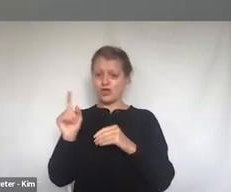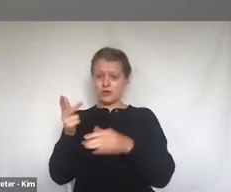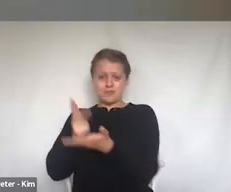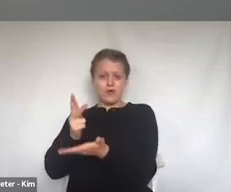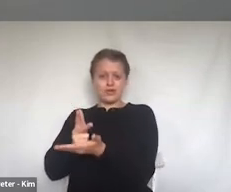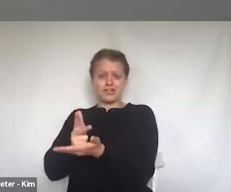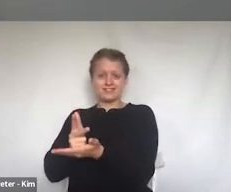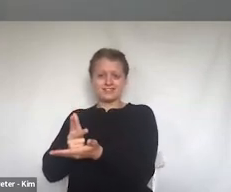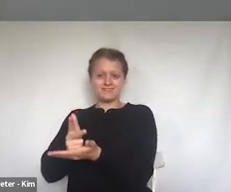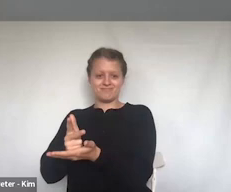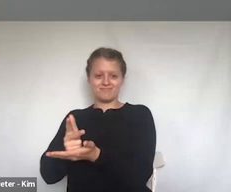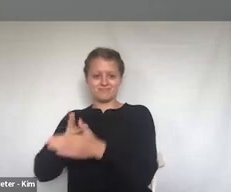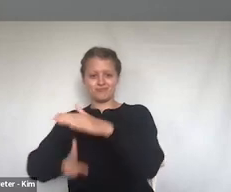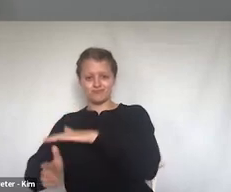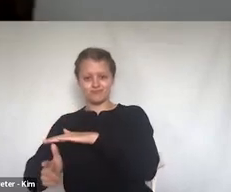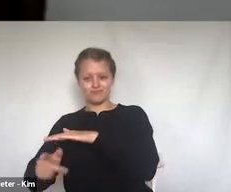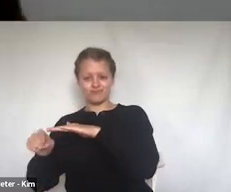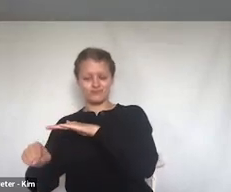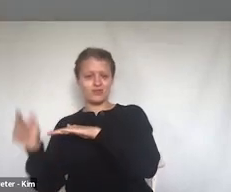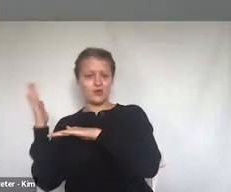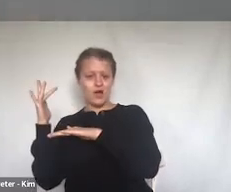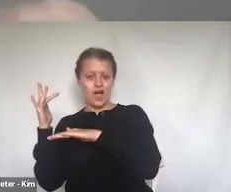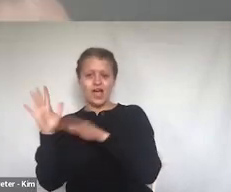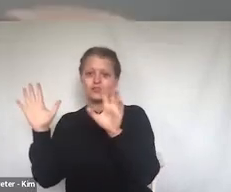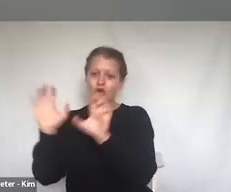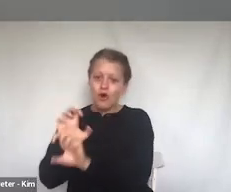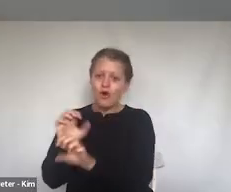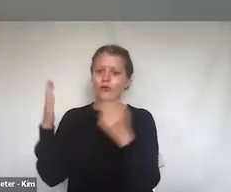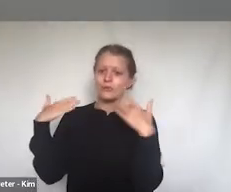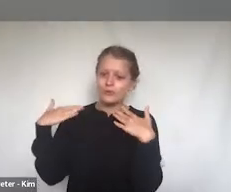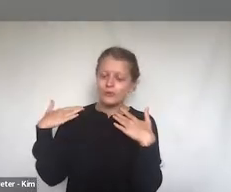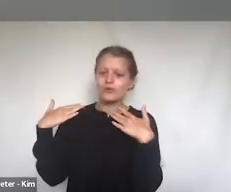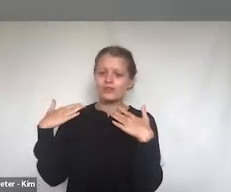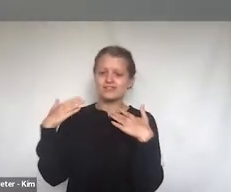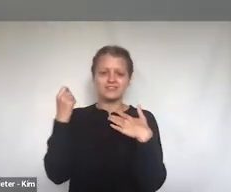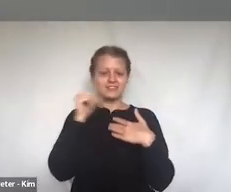need to be, you don't have to go too far, you'll figure out what's near you.